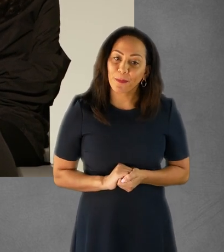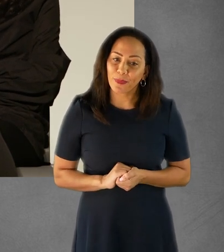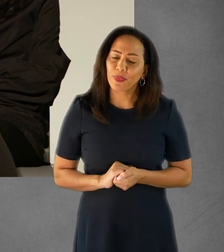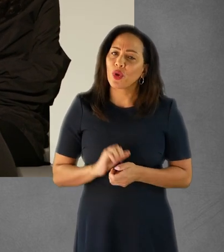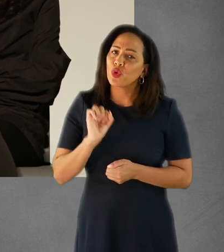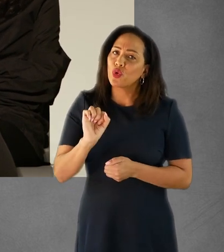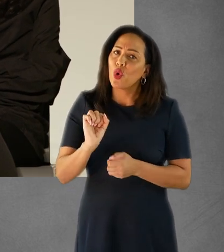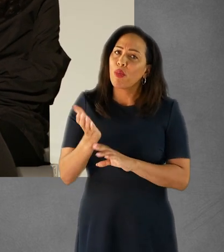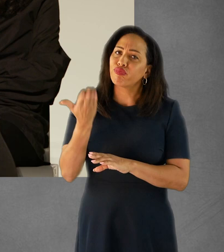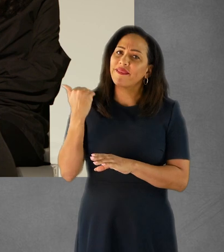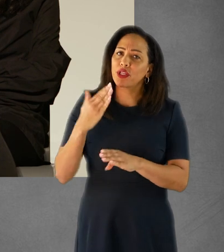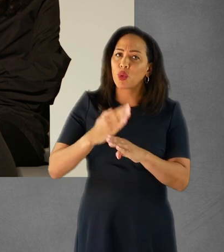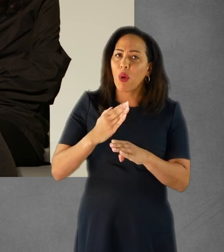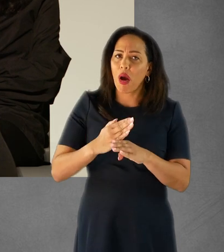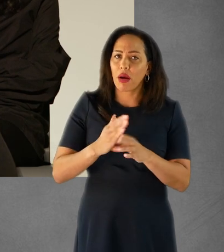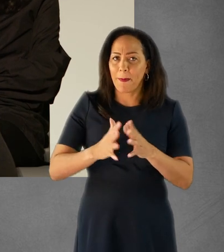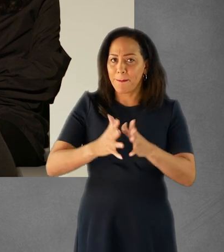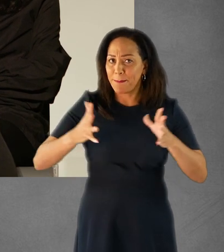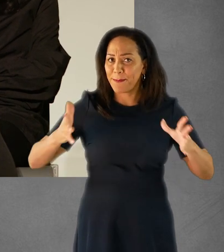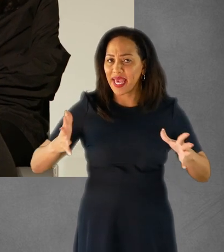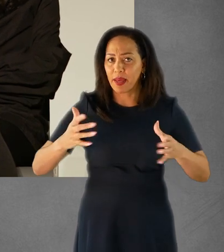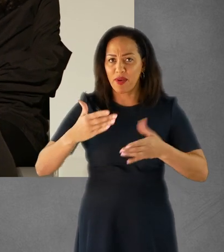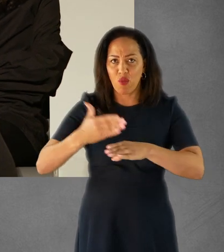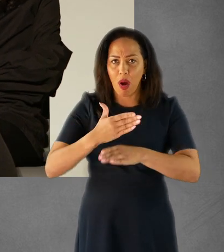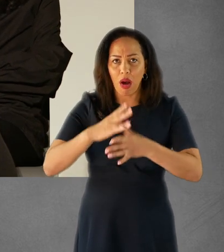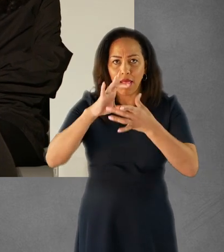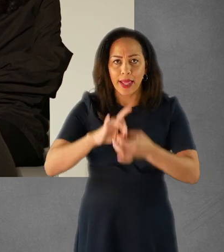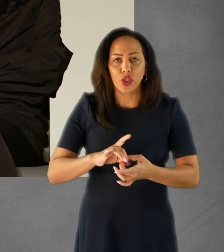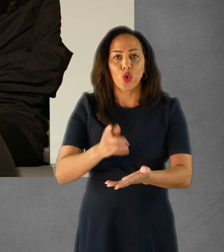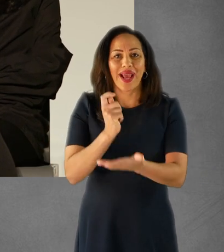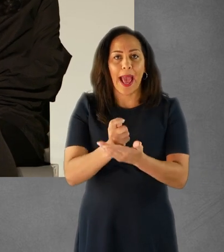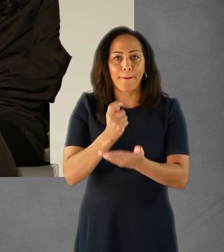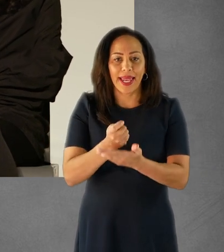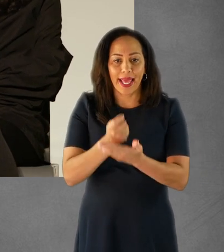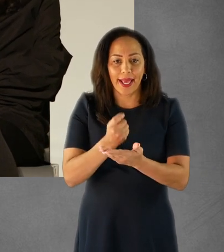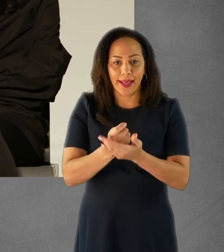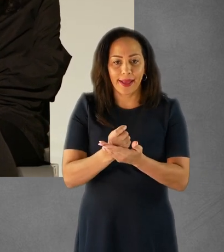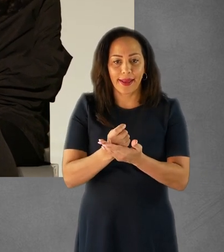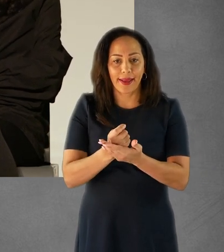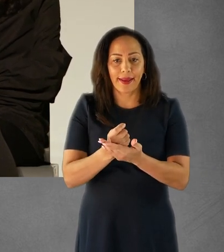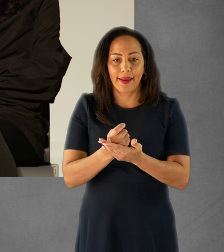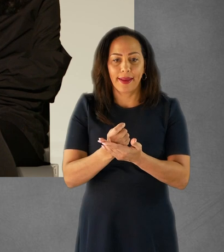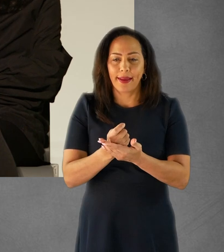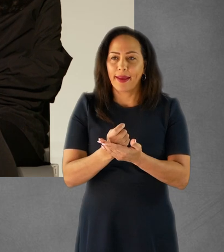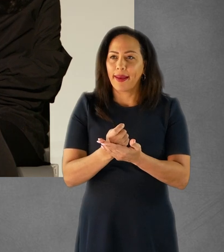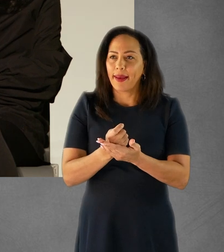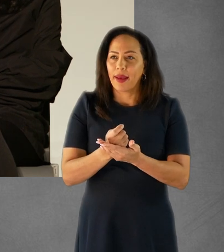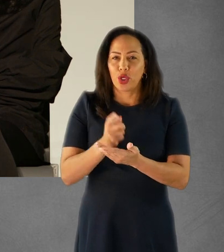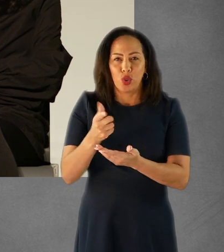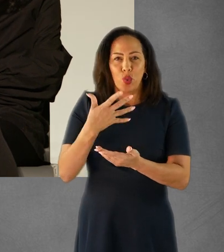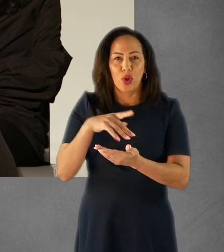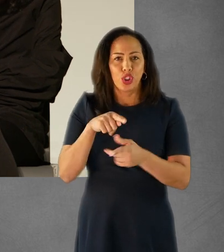question of sort of tracing these lines, these ecologies, between geopolitics, settler colonialist